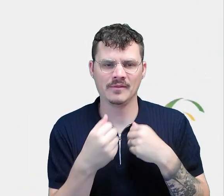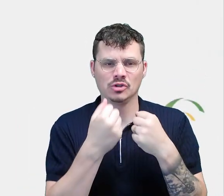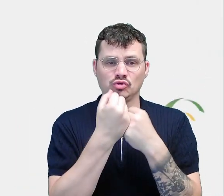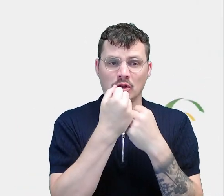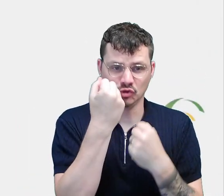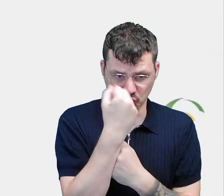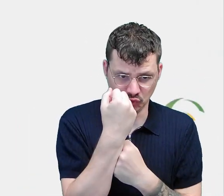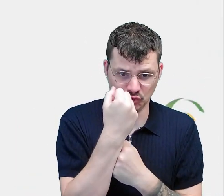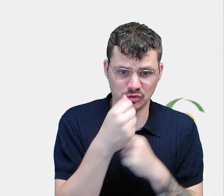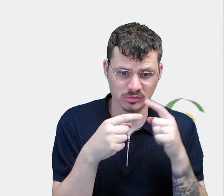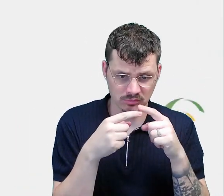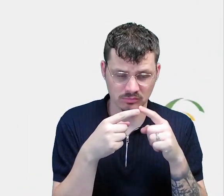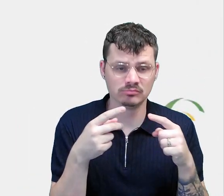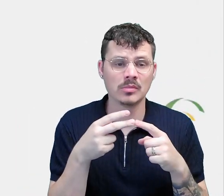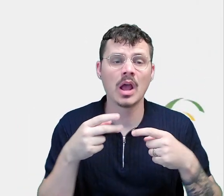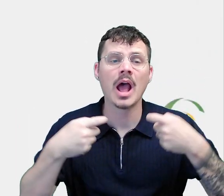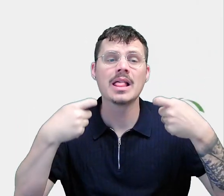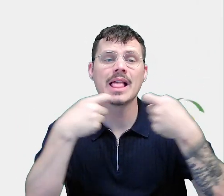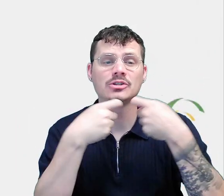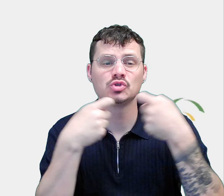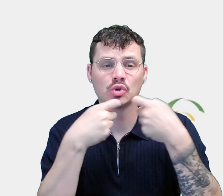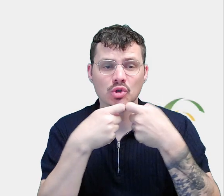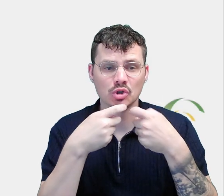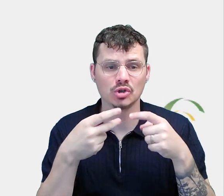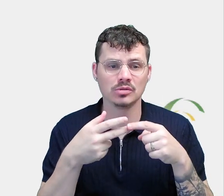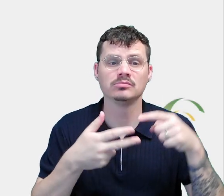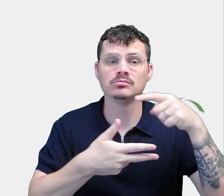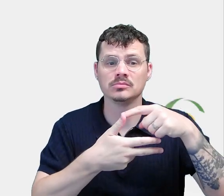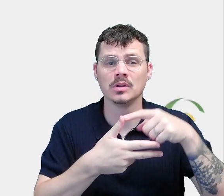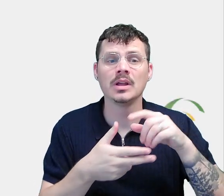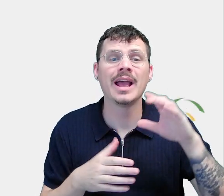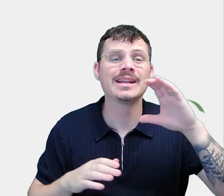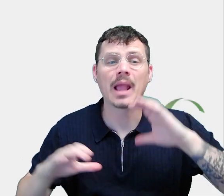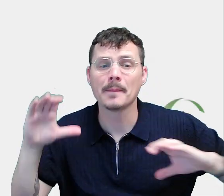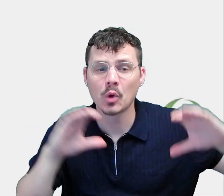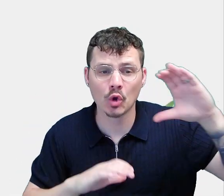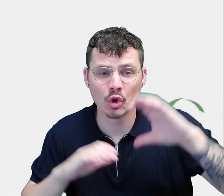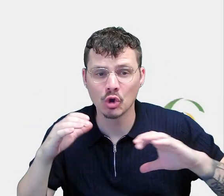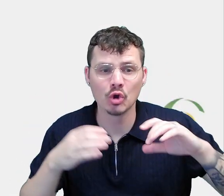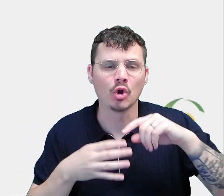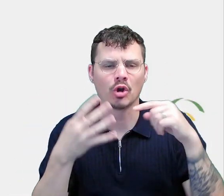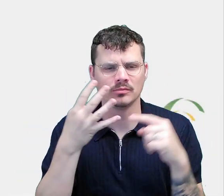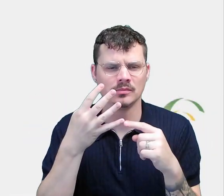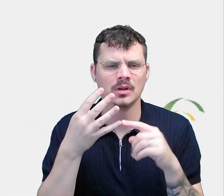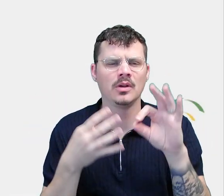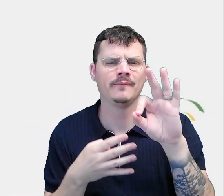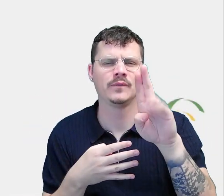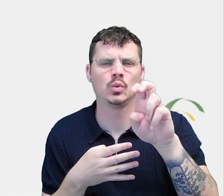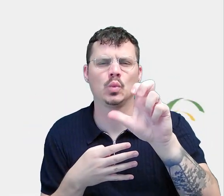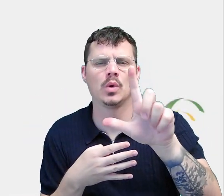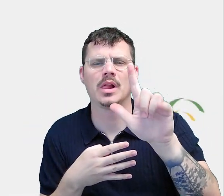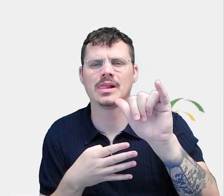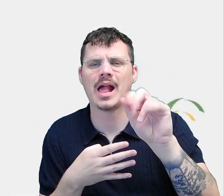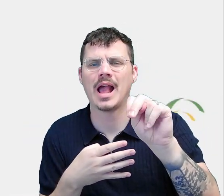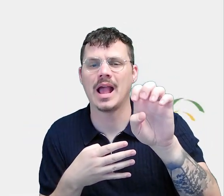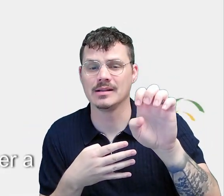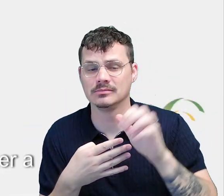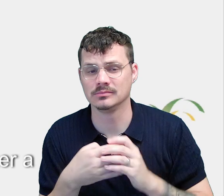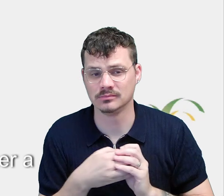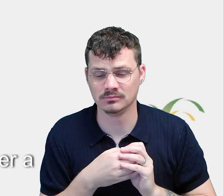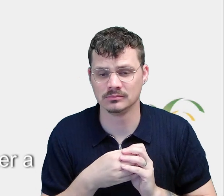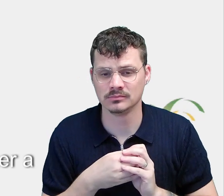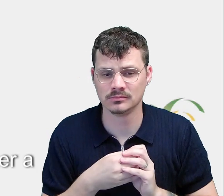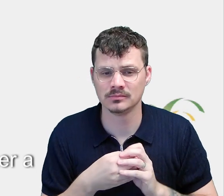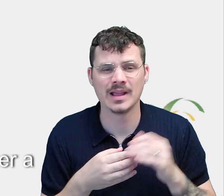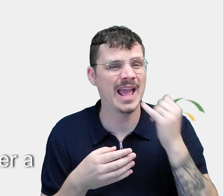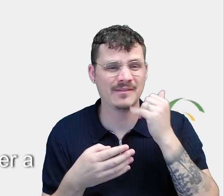structural, we got electrical, we got chemical, and we got fuel line. And a